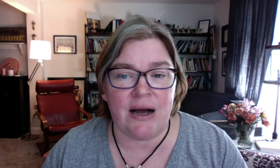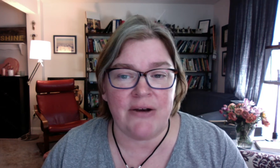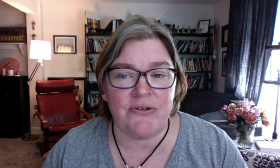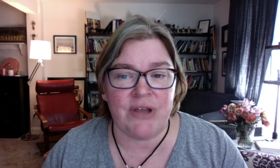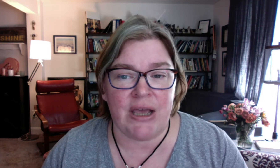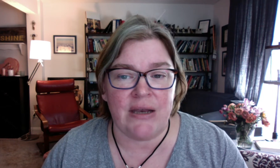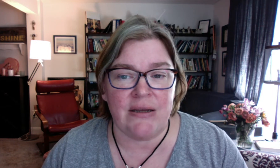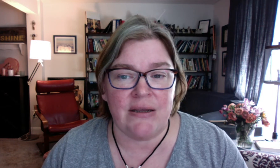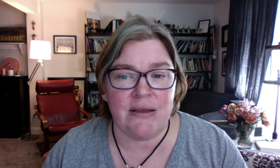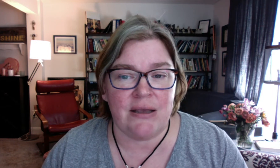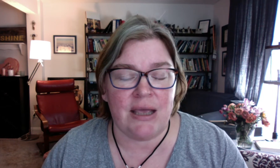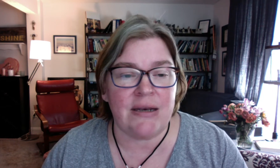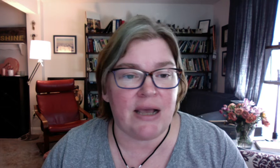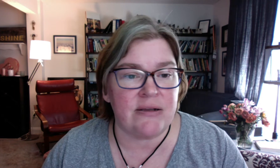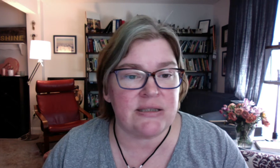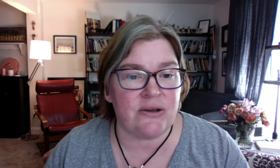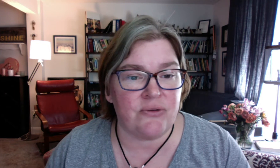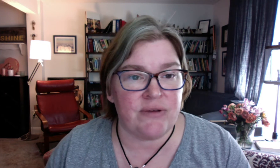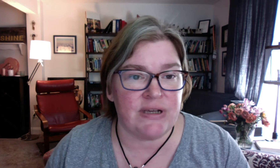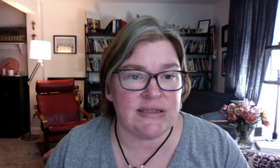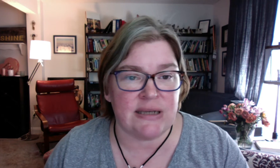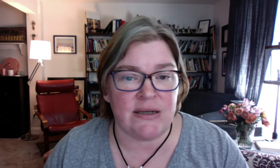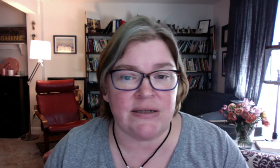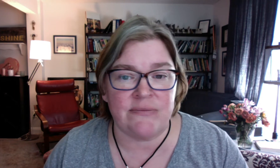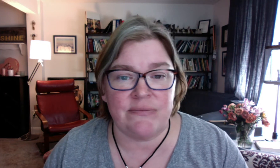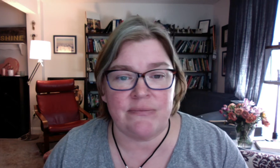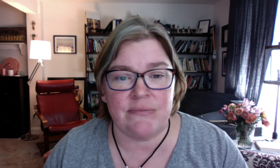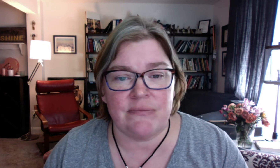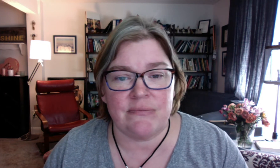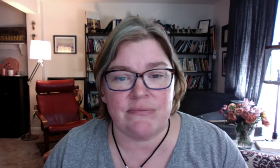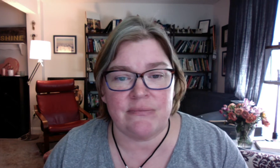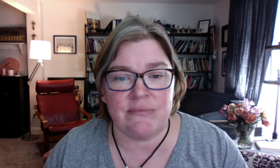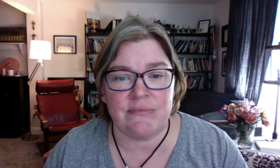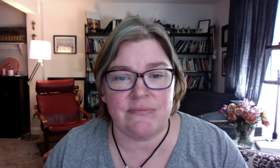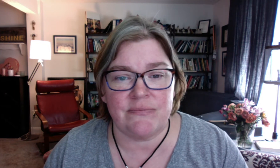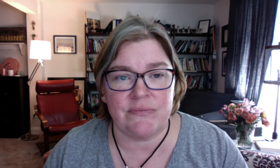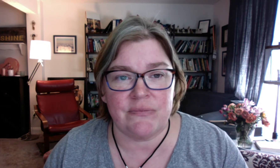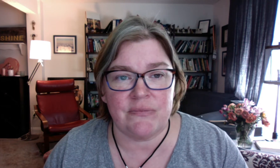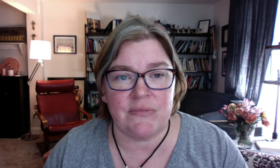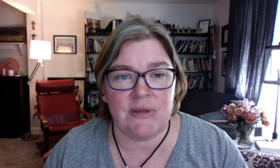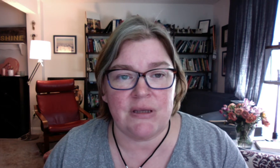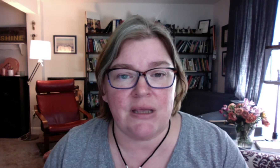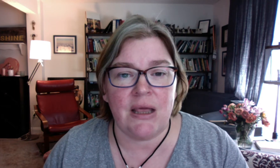the honored dead and as the grieving son.